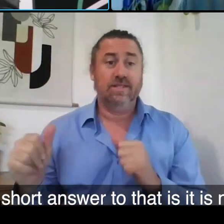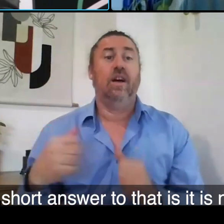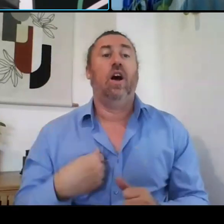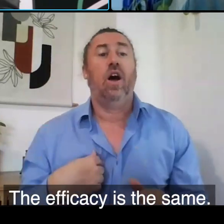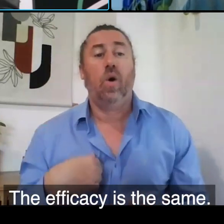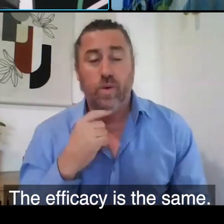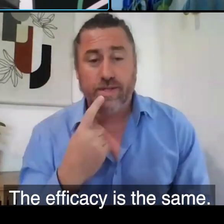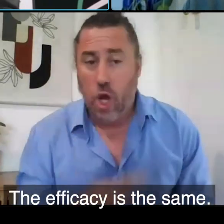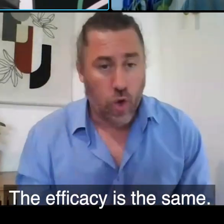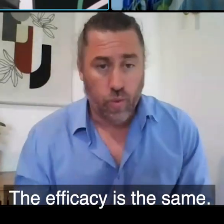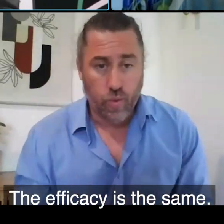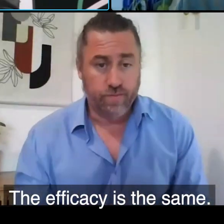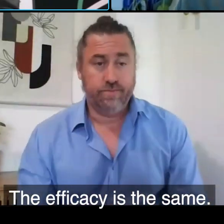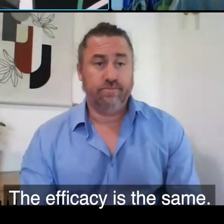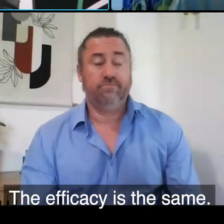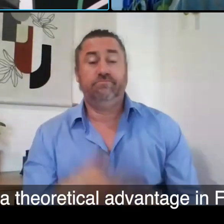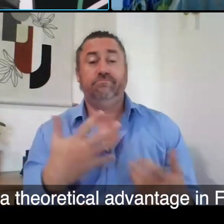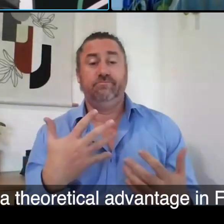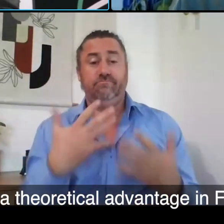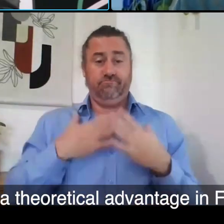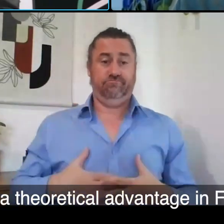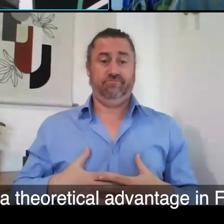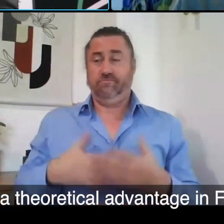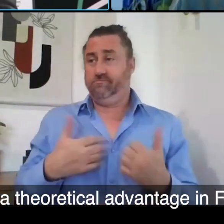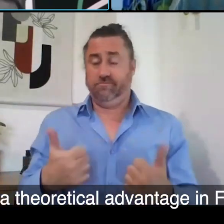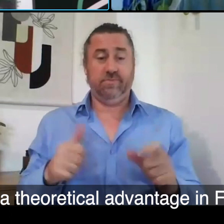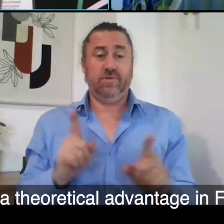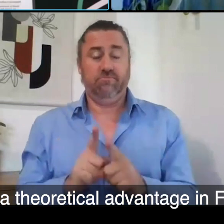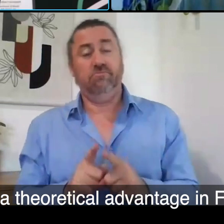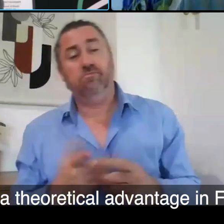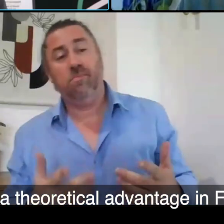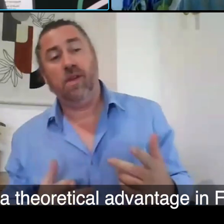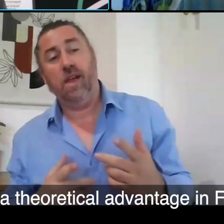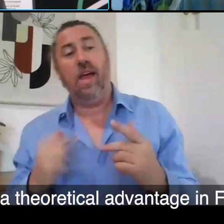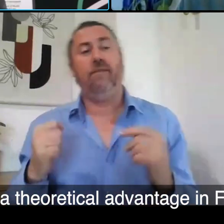is not. The efficacy is the same. There is a theoretical